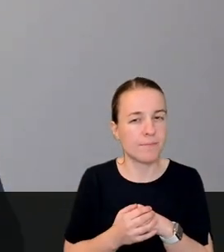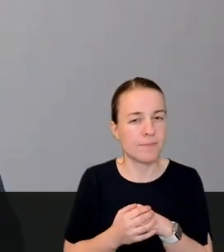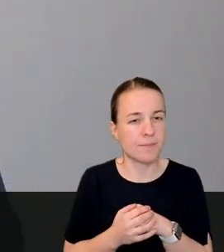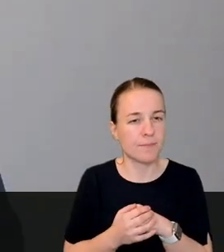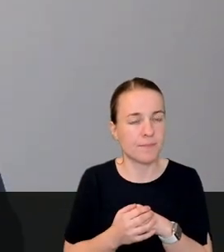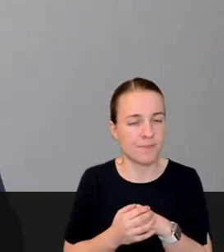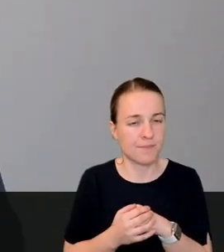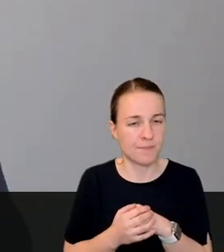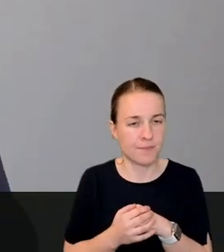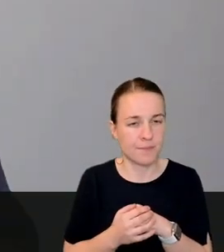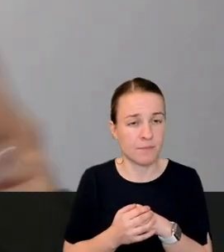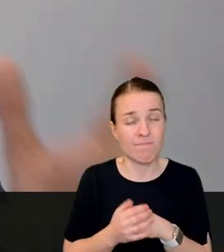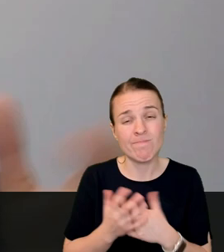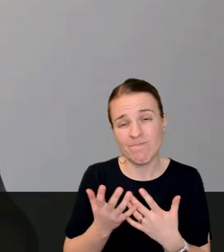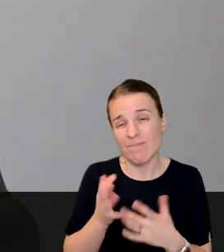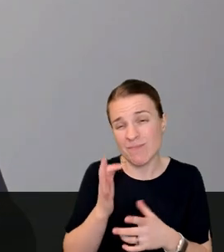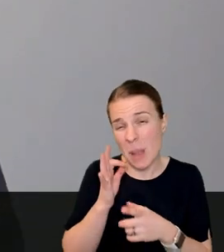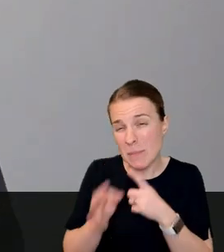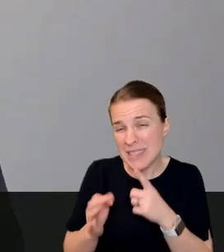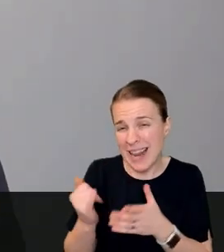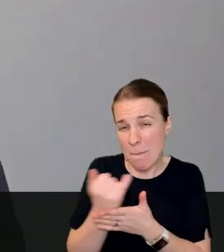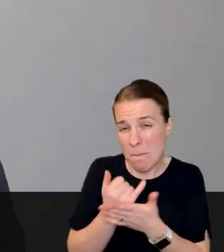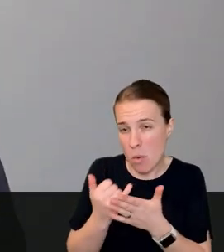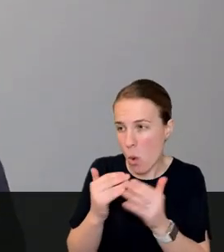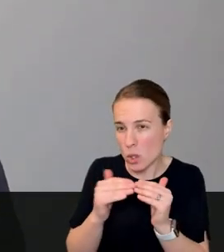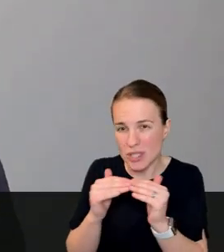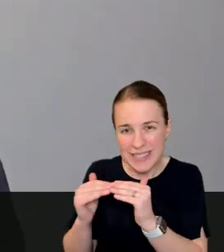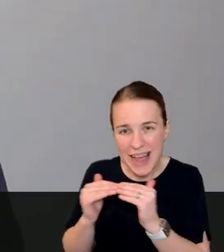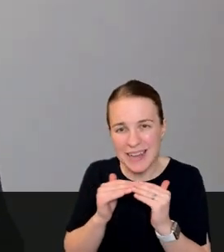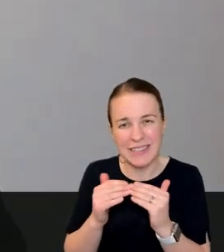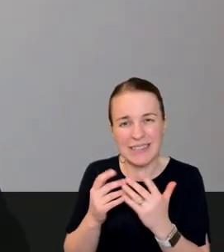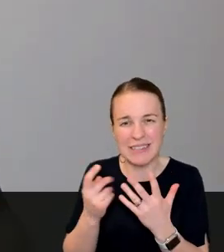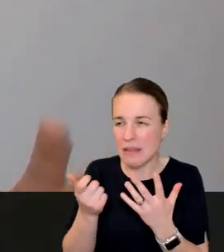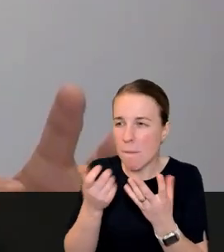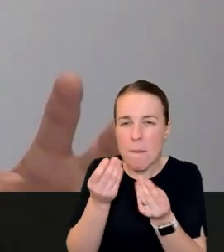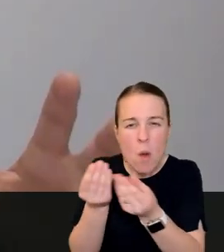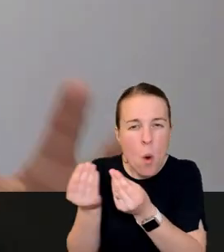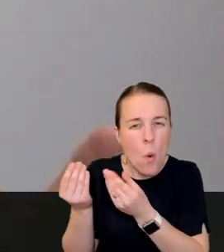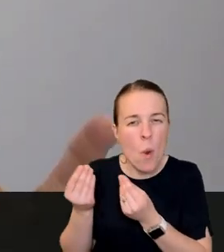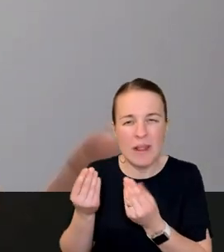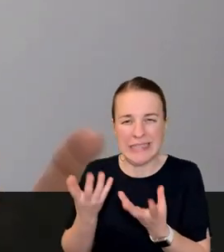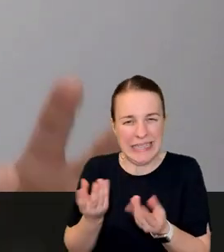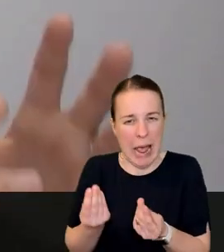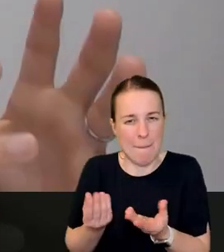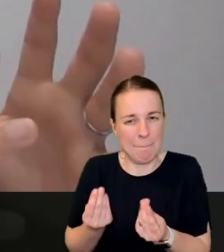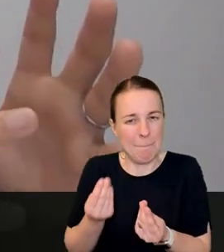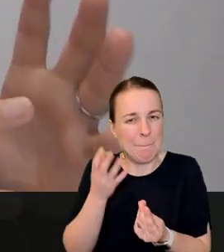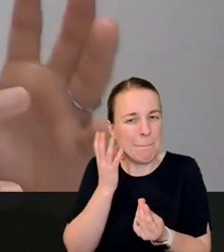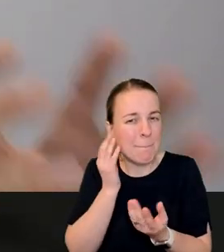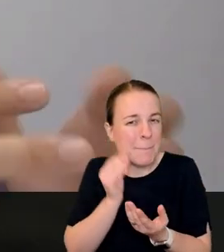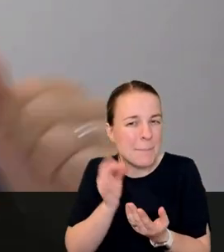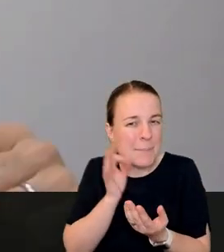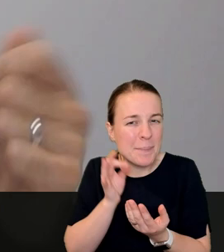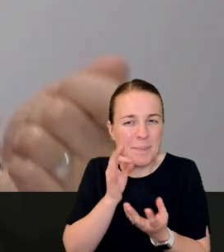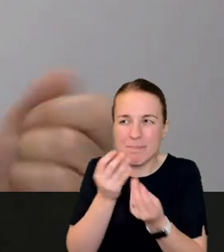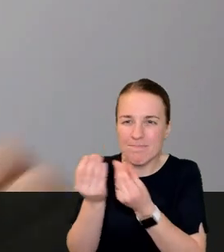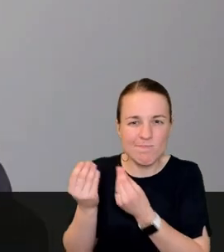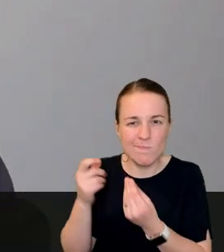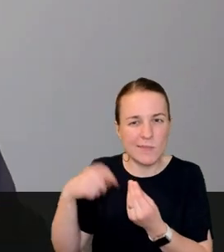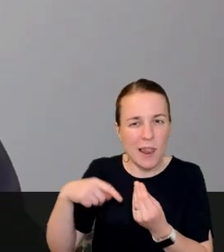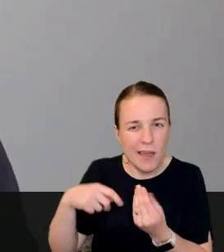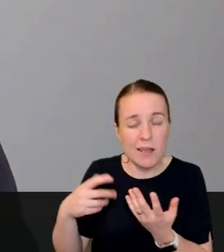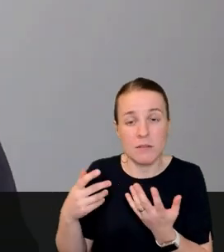the poor standards you mentioned, the cockroaches in people's homes, the mould, the damp. In those homes, we have a landlord renting